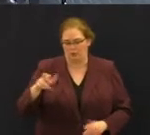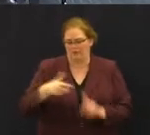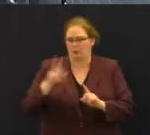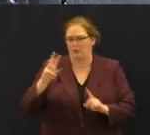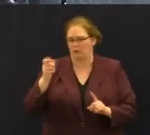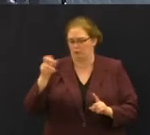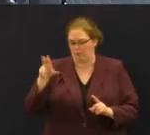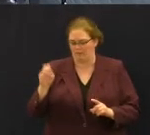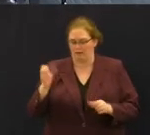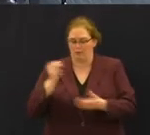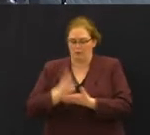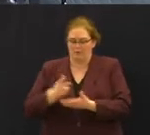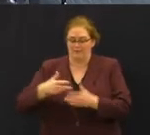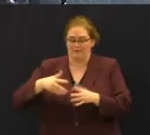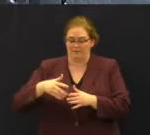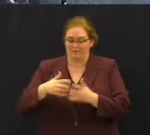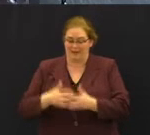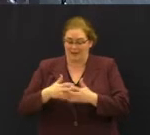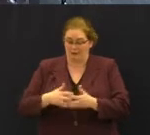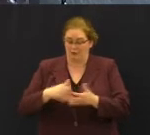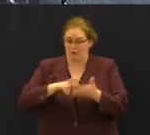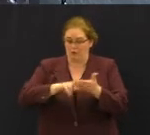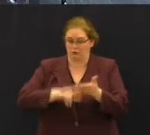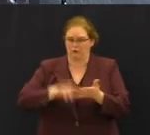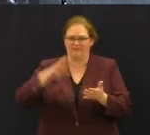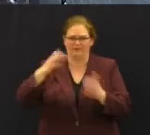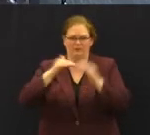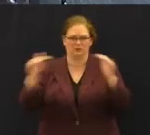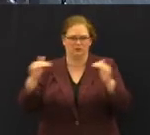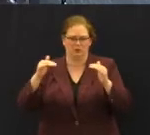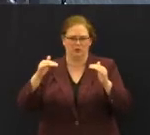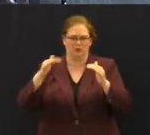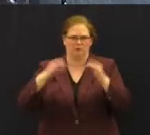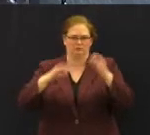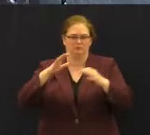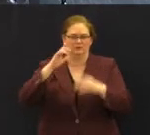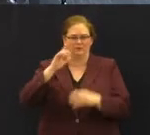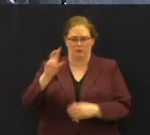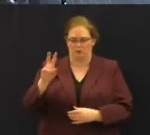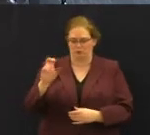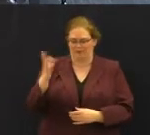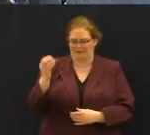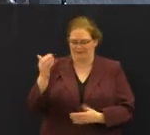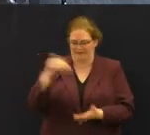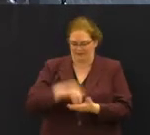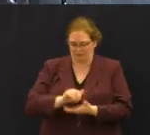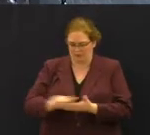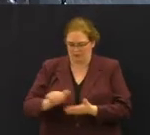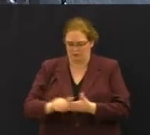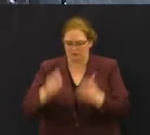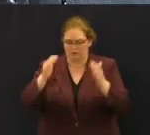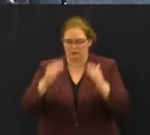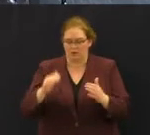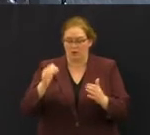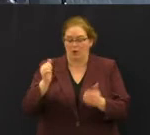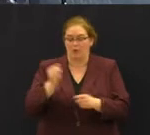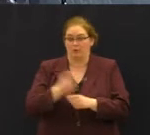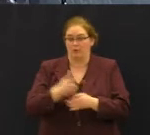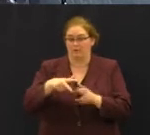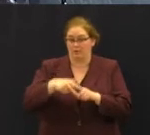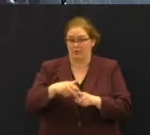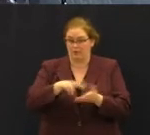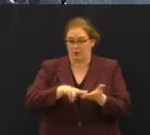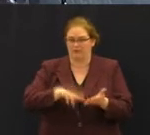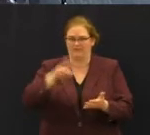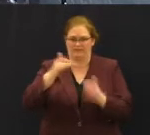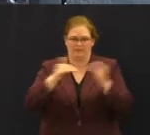Approving a mechanical contract for the 5th floor Justice Center build-out in the amount of $215,000. Approving a plumbing contract for the 5th